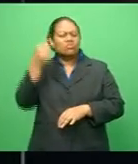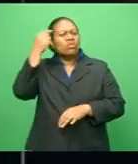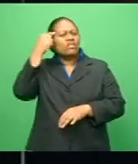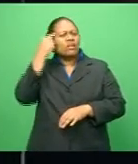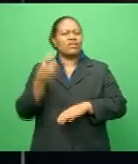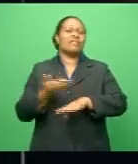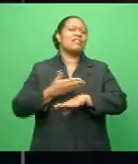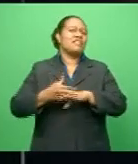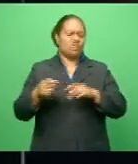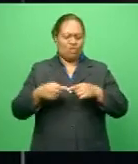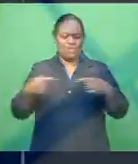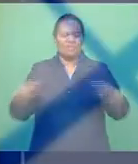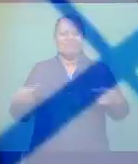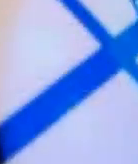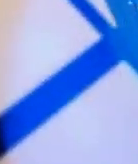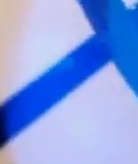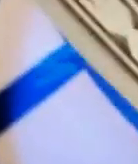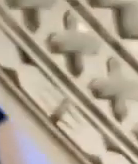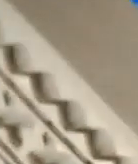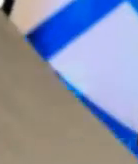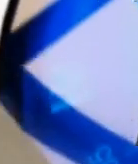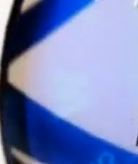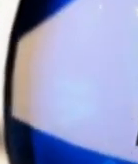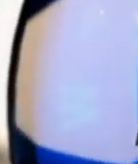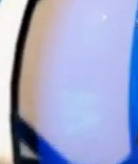new opposition leader?